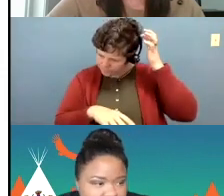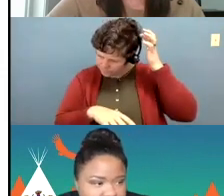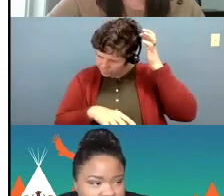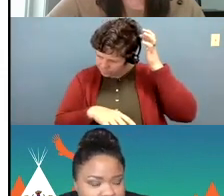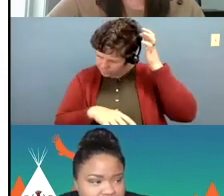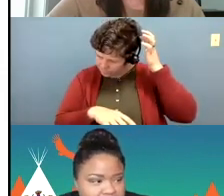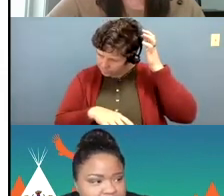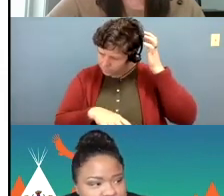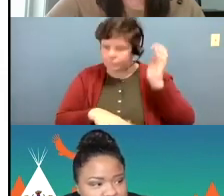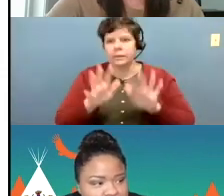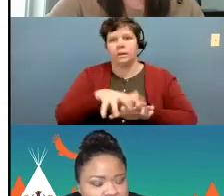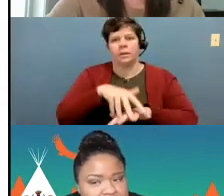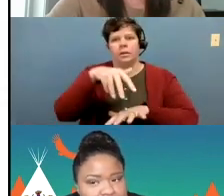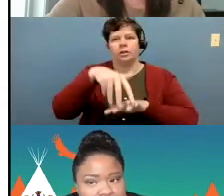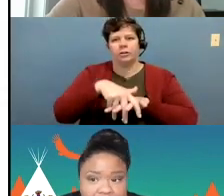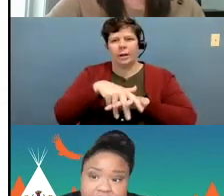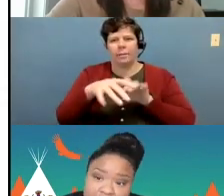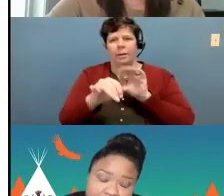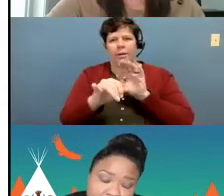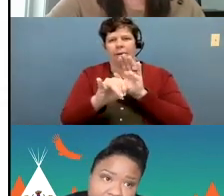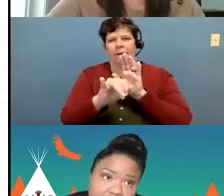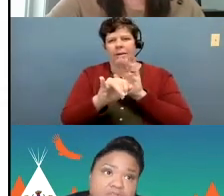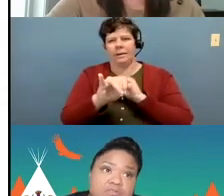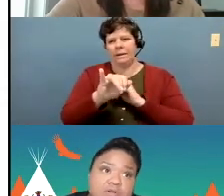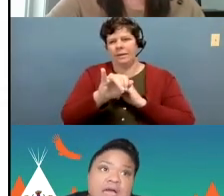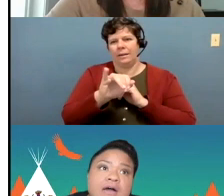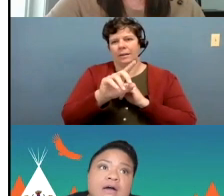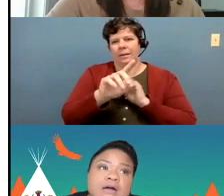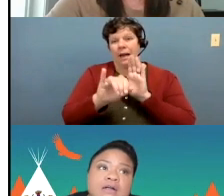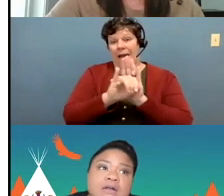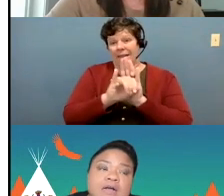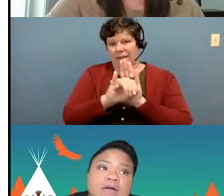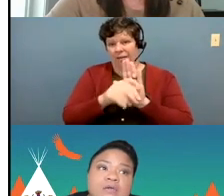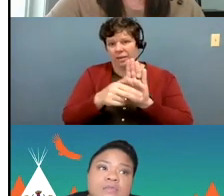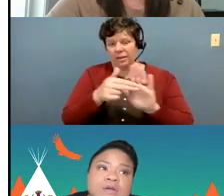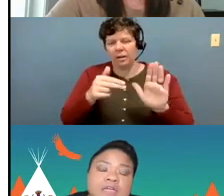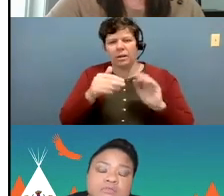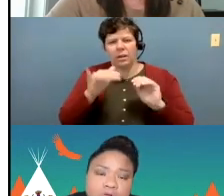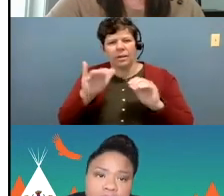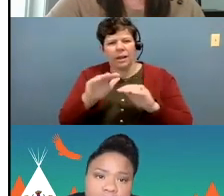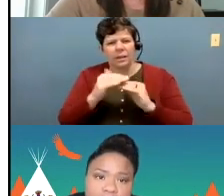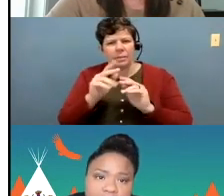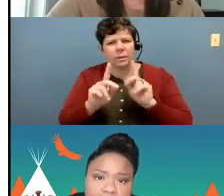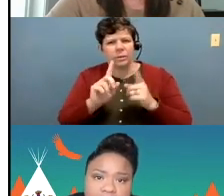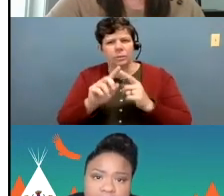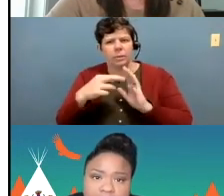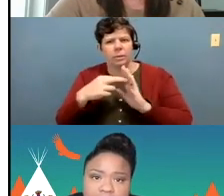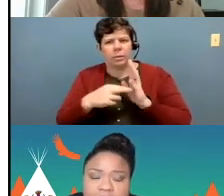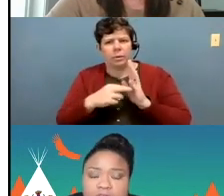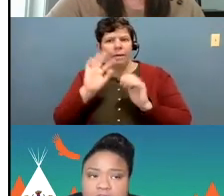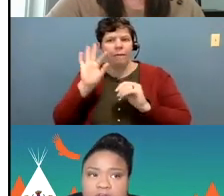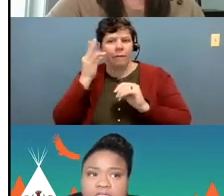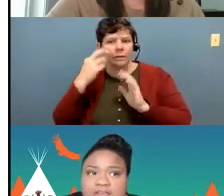tribal identification. Is that restricted to folks who are enrolled, federally enrolled,